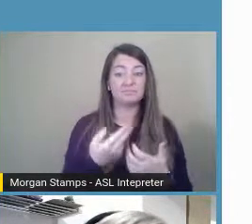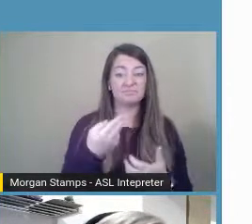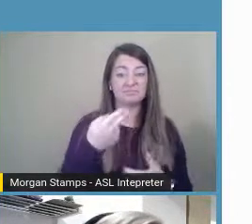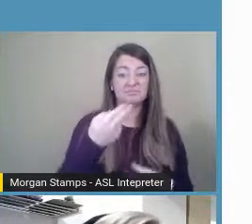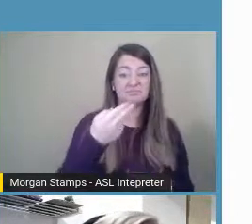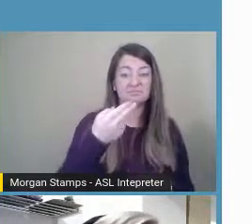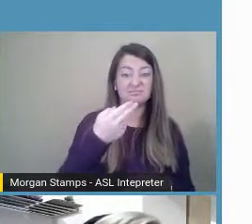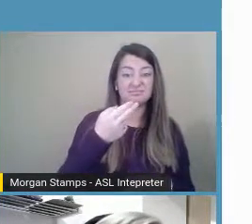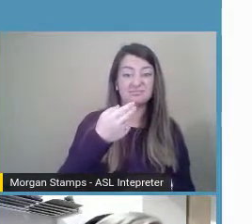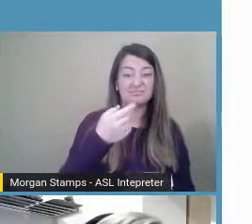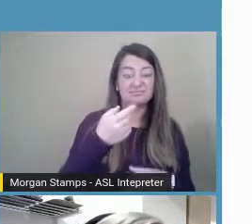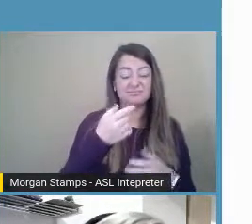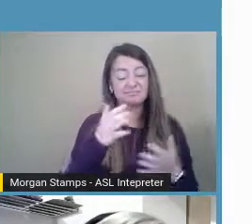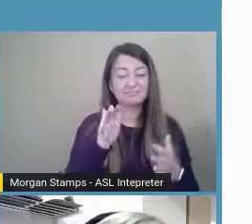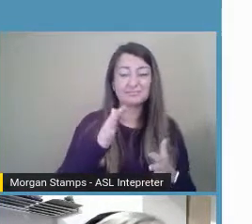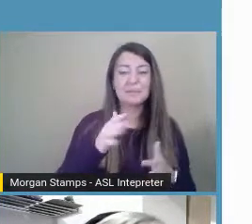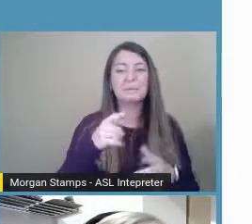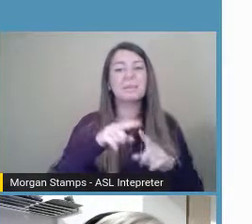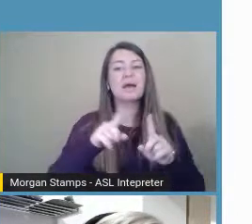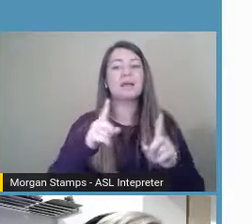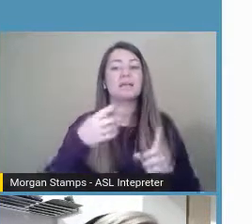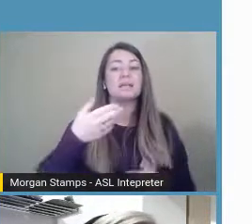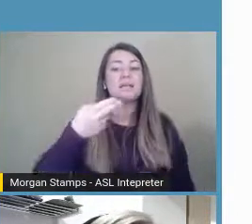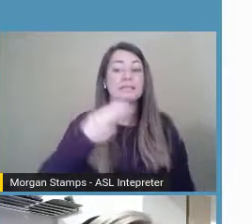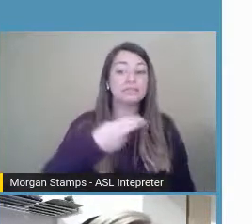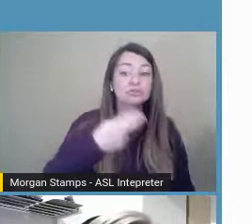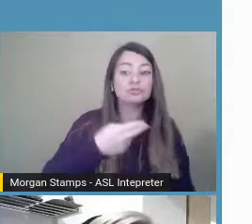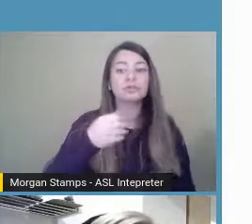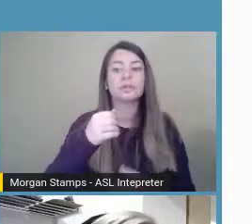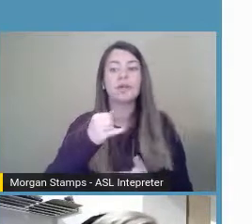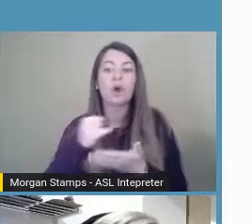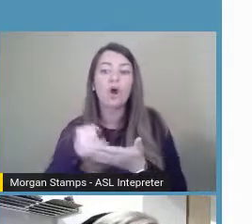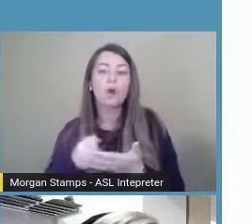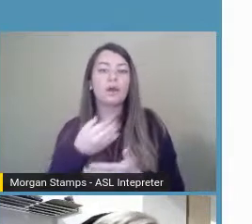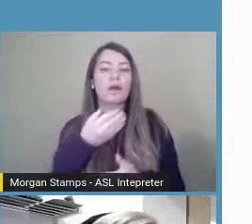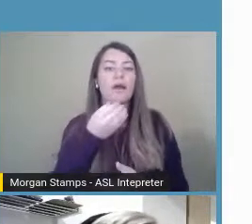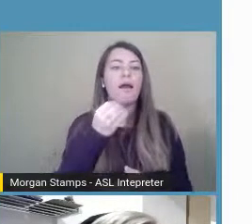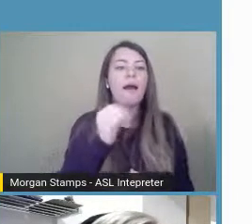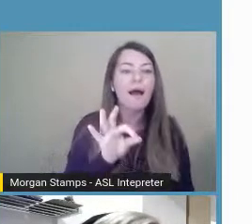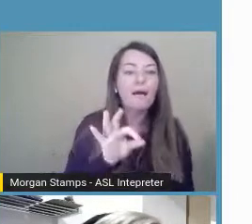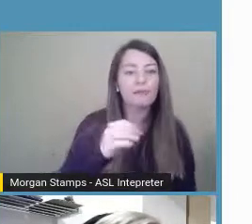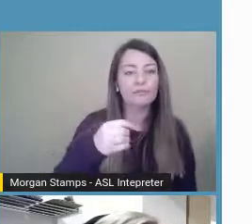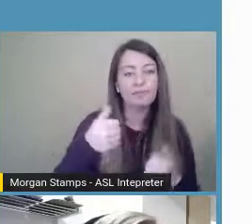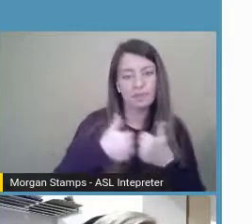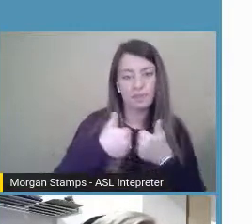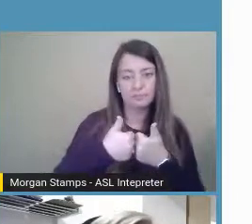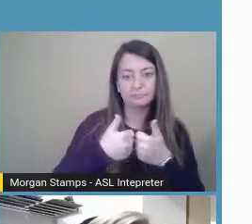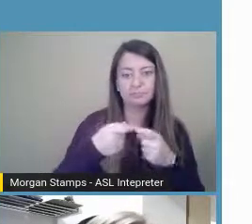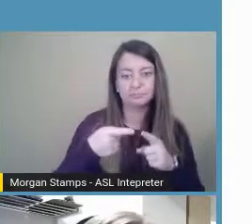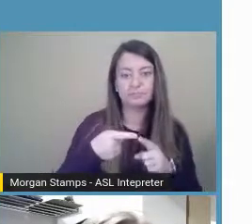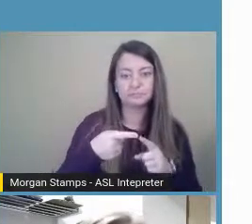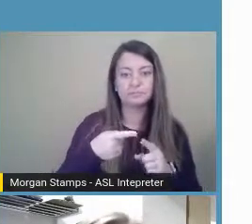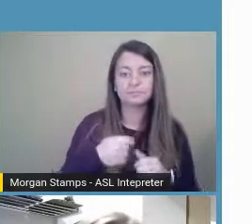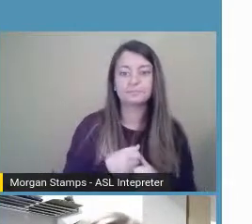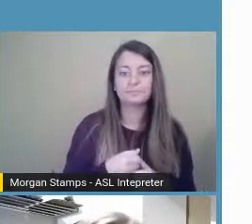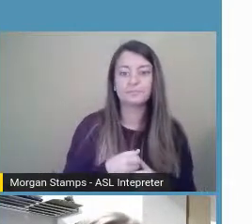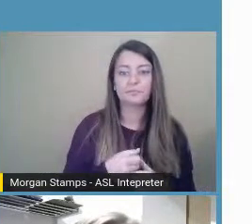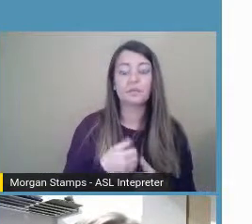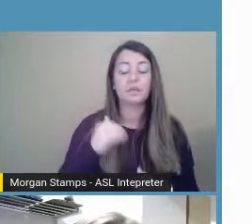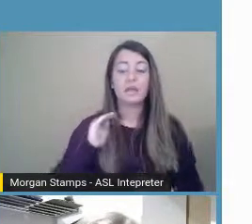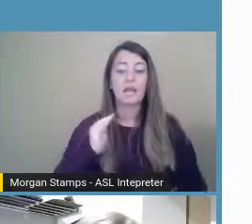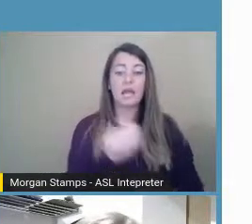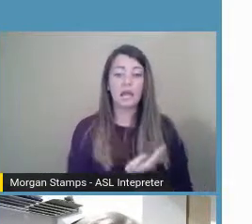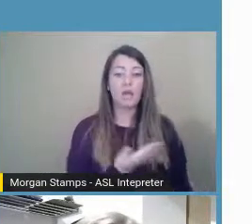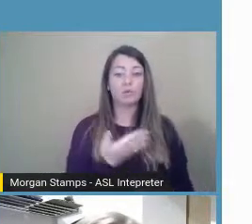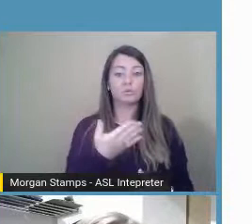ways. Cocktail and mocktail recipes were posted on our website in advance with instructions for curbside pickup at the brewery